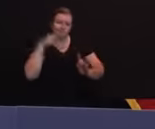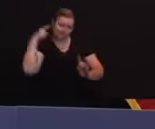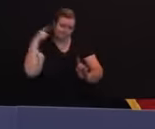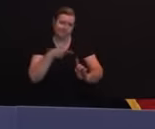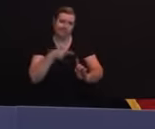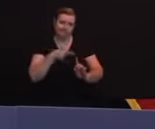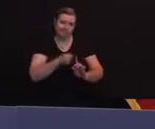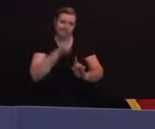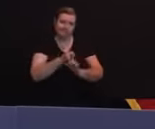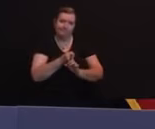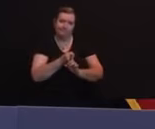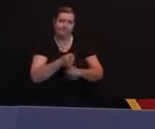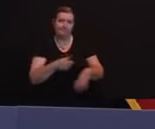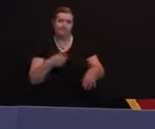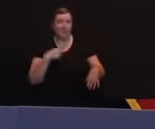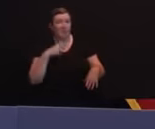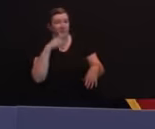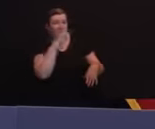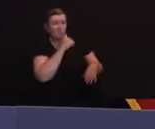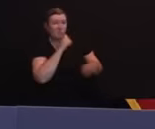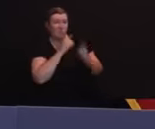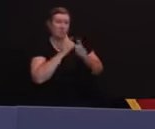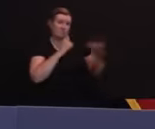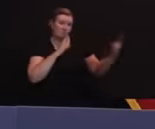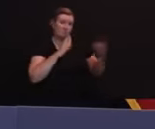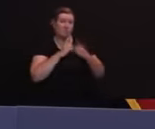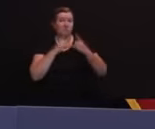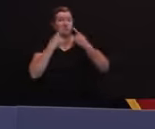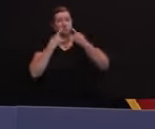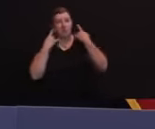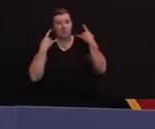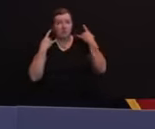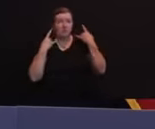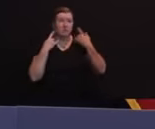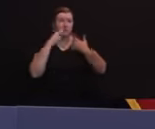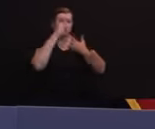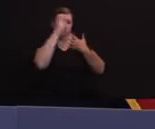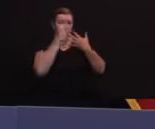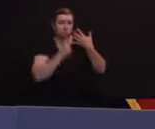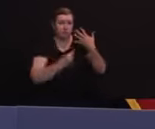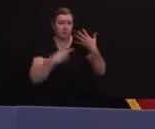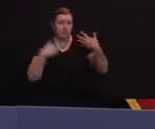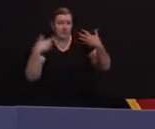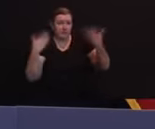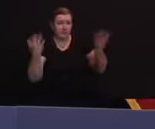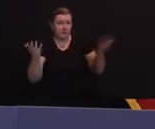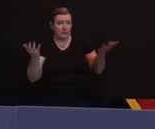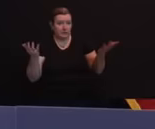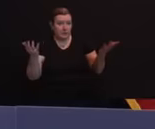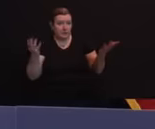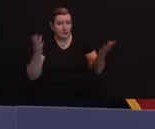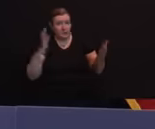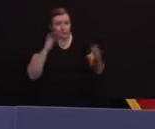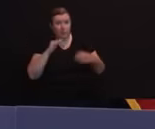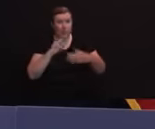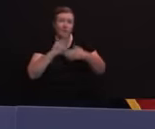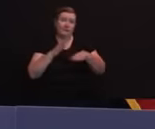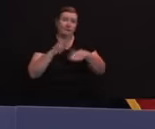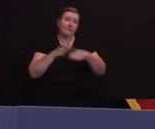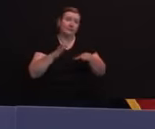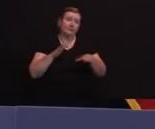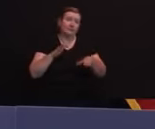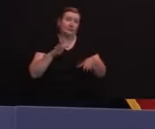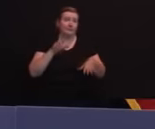about social distancing, masking, et cetera, and we know on average